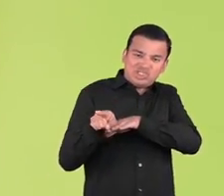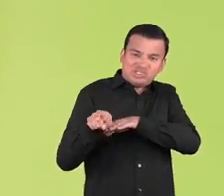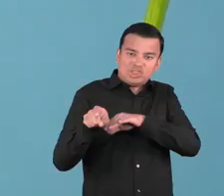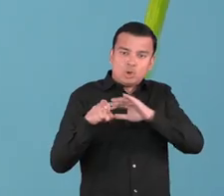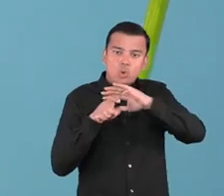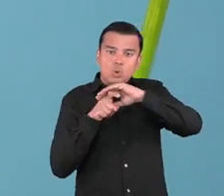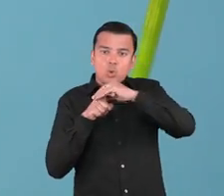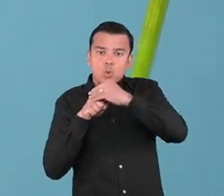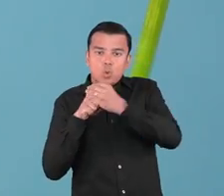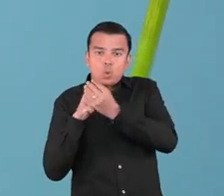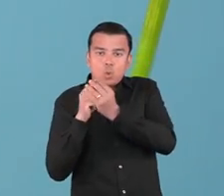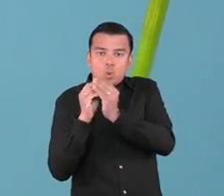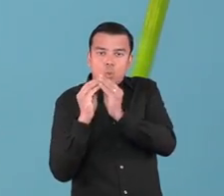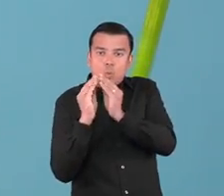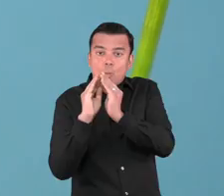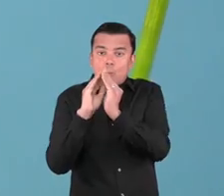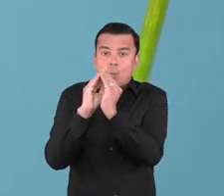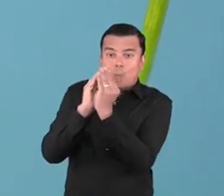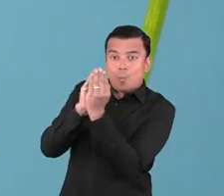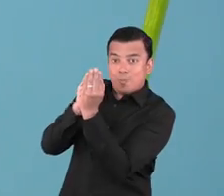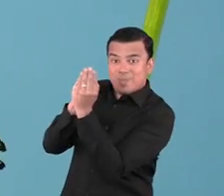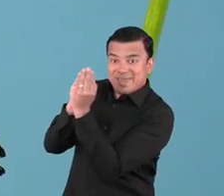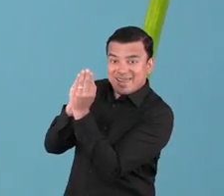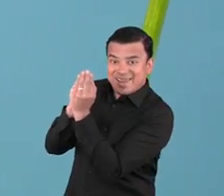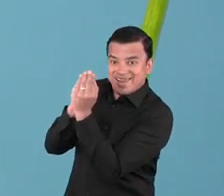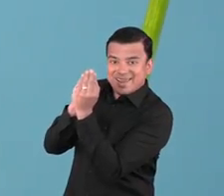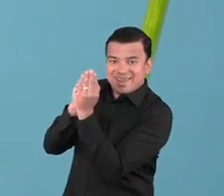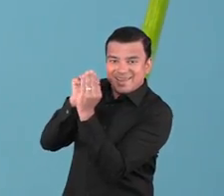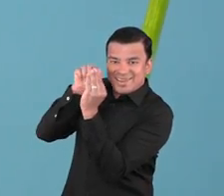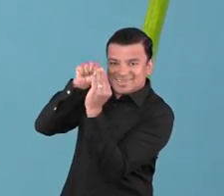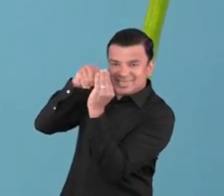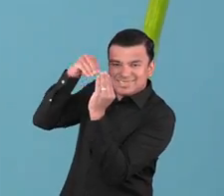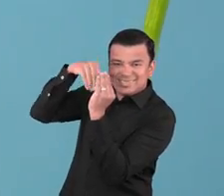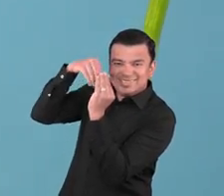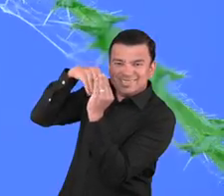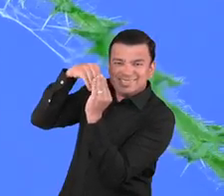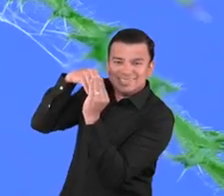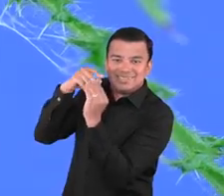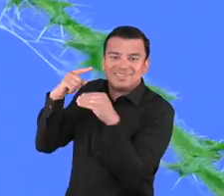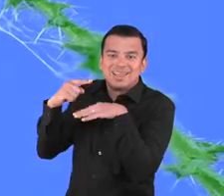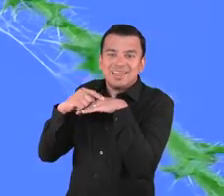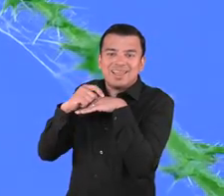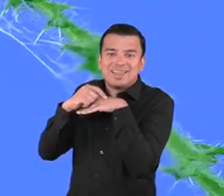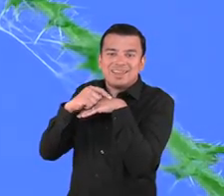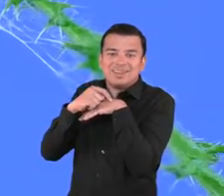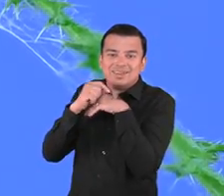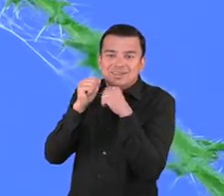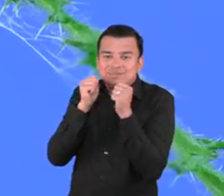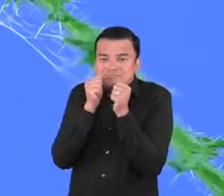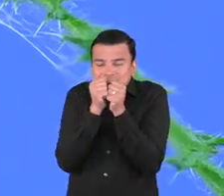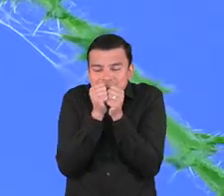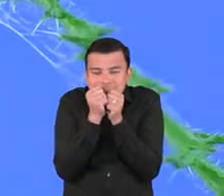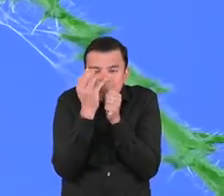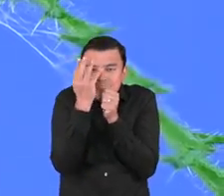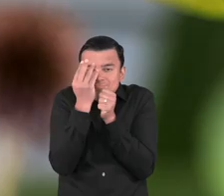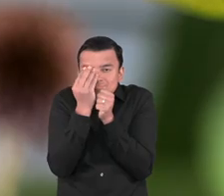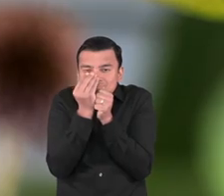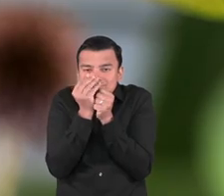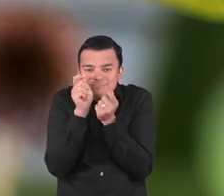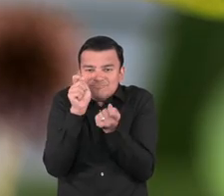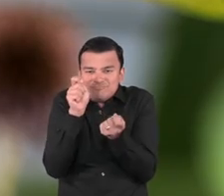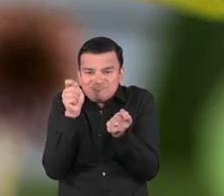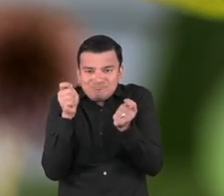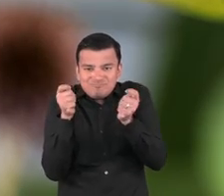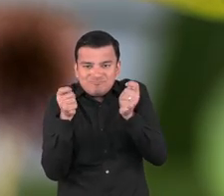hibernate and transform into a butterfly. Next, the caterpillar's tissues are broken down